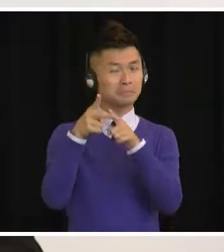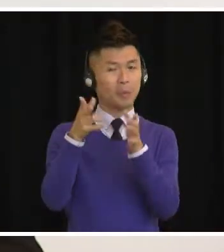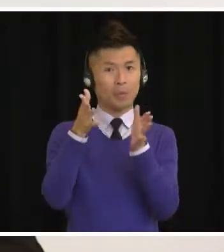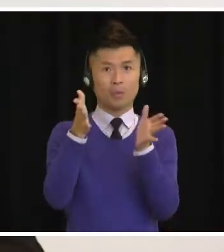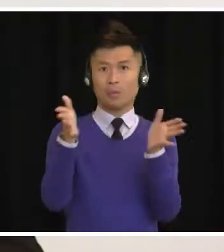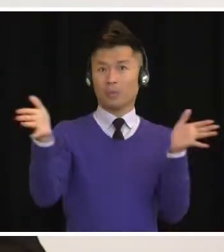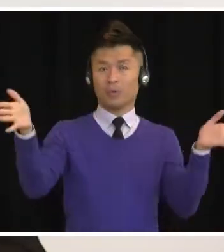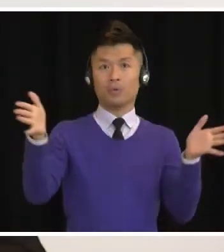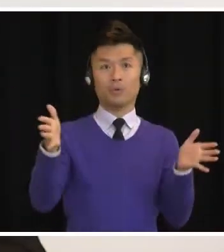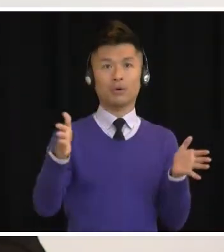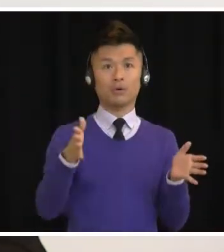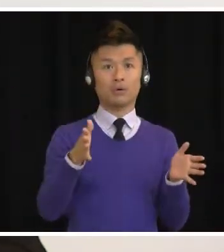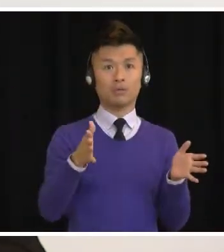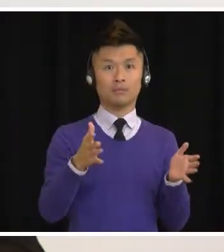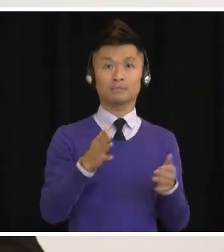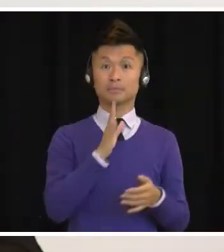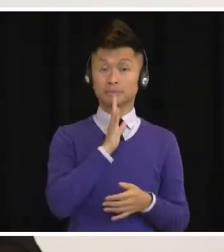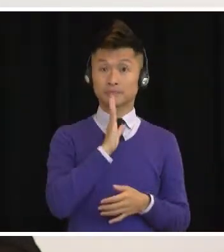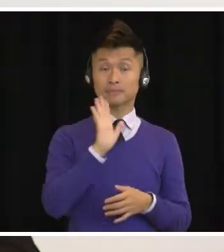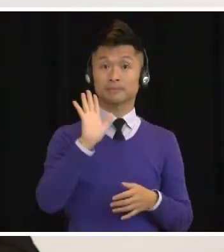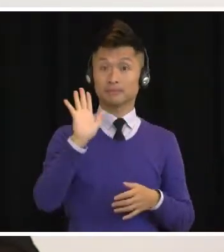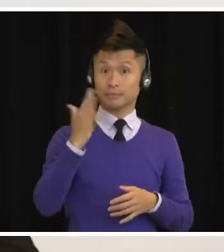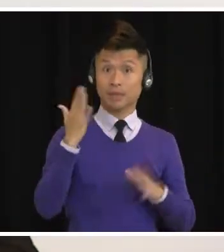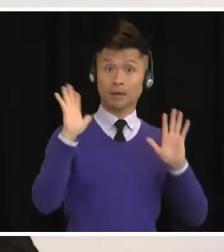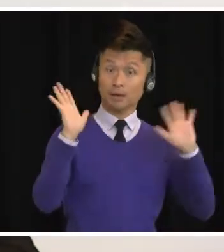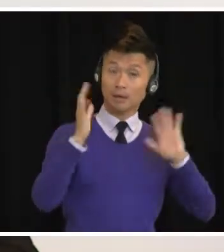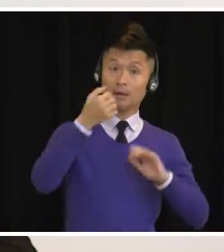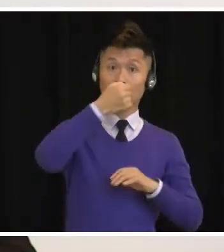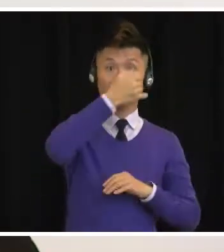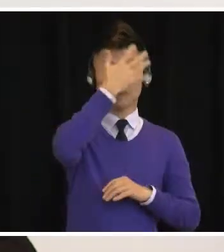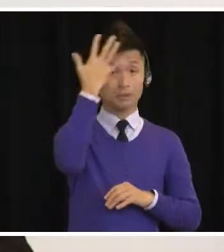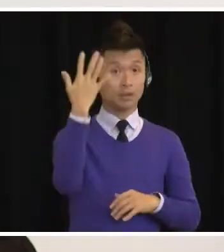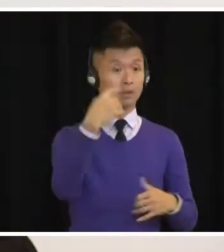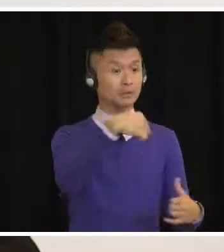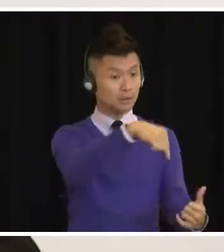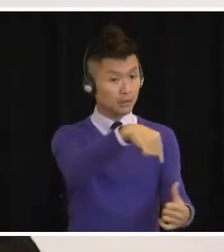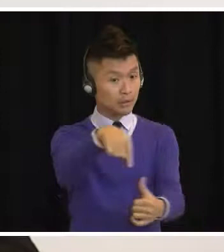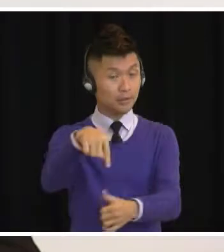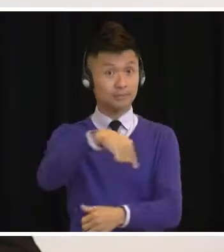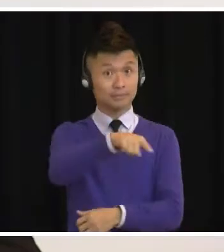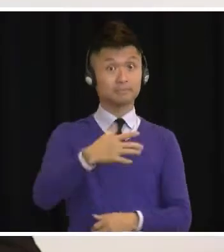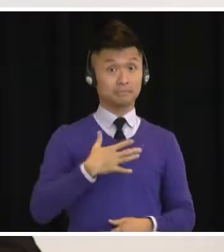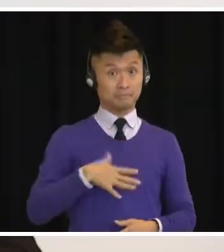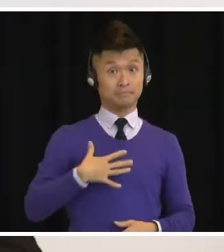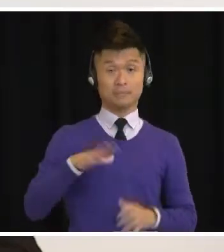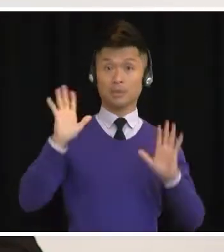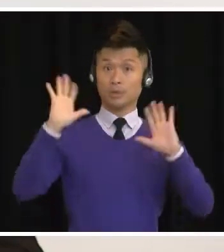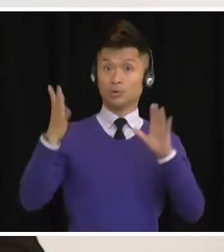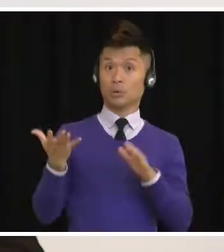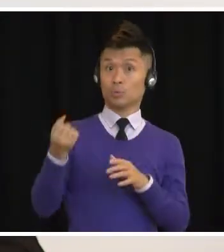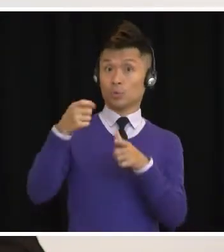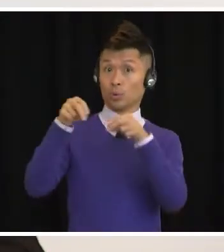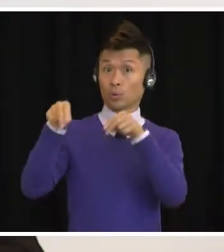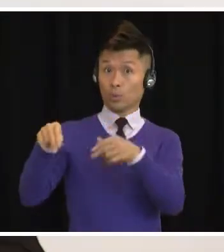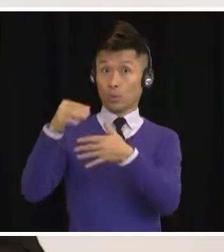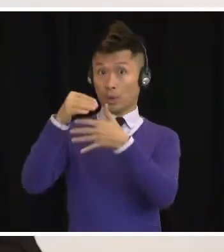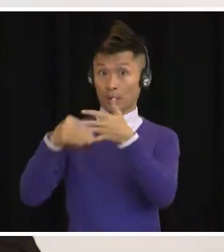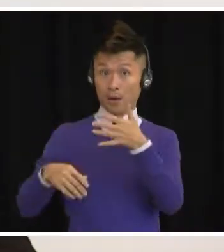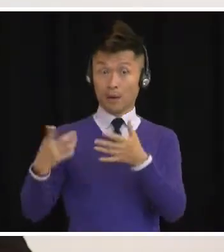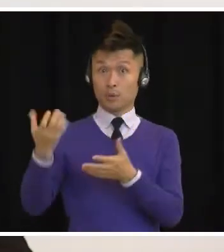about the Convention's right of the child is more focused on